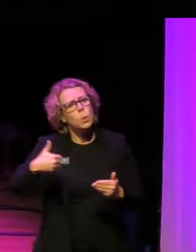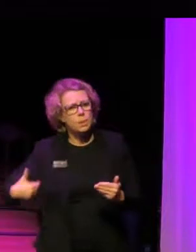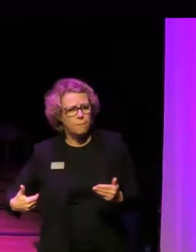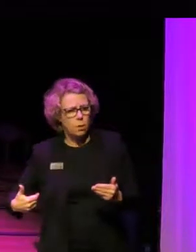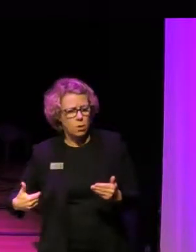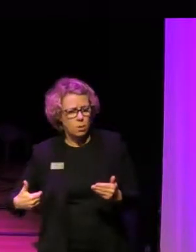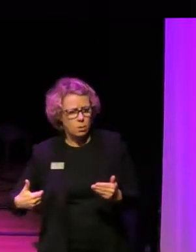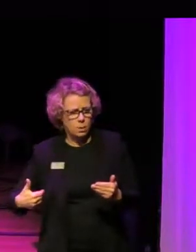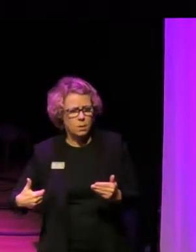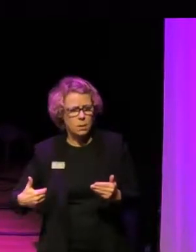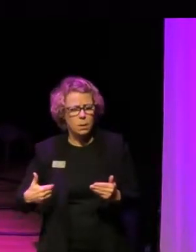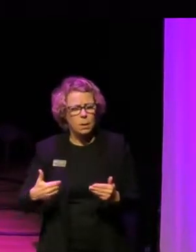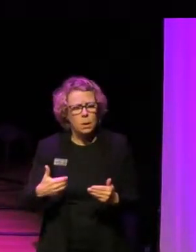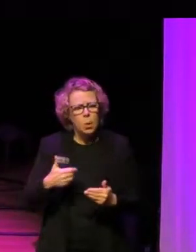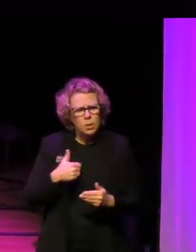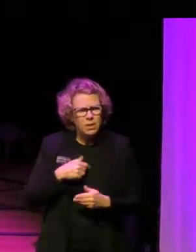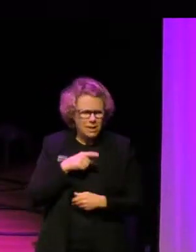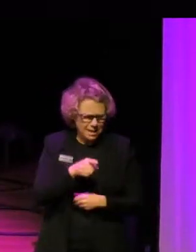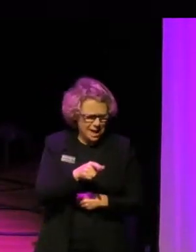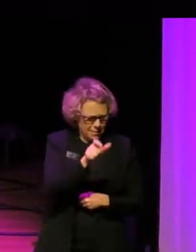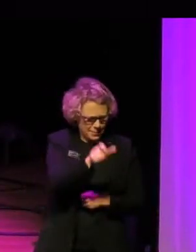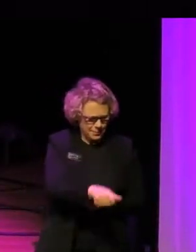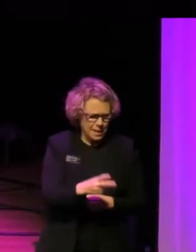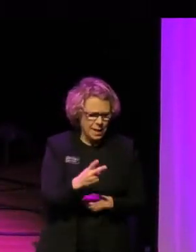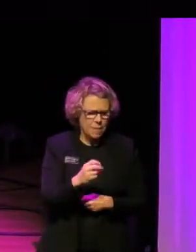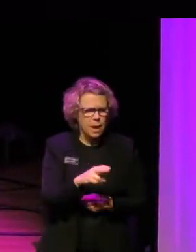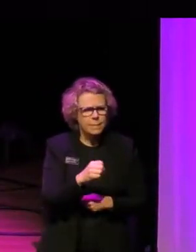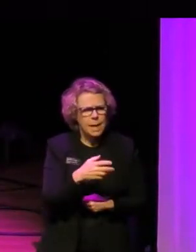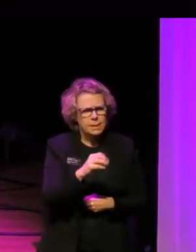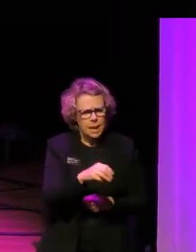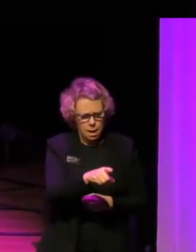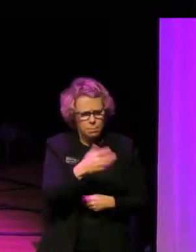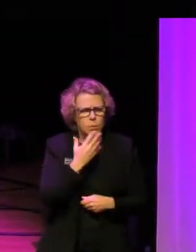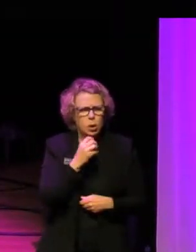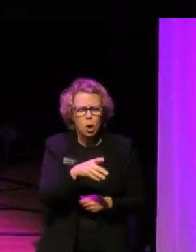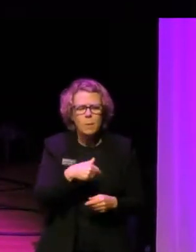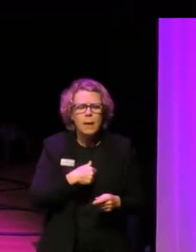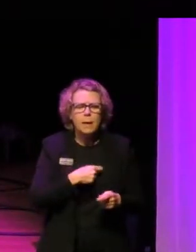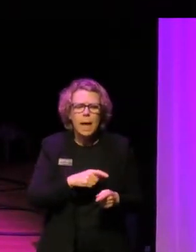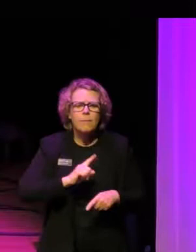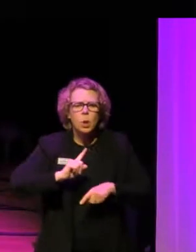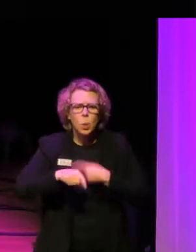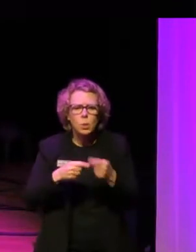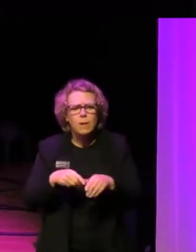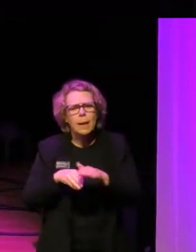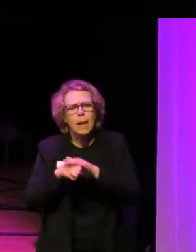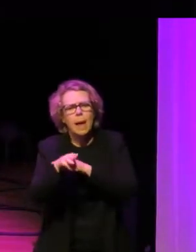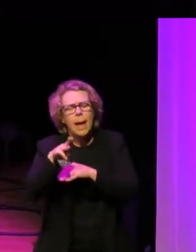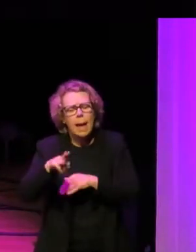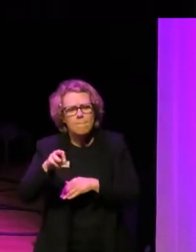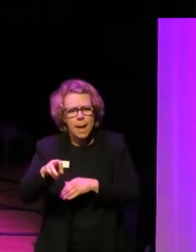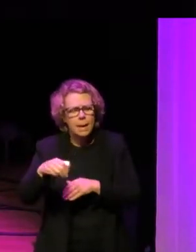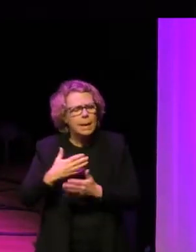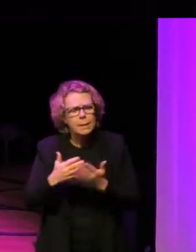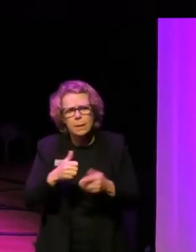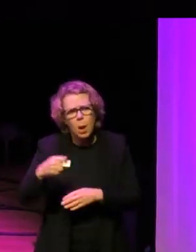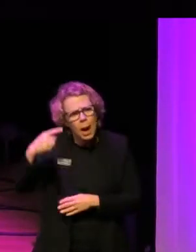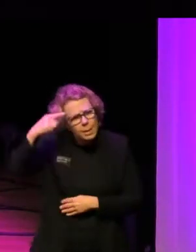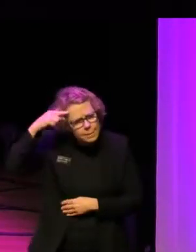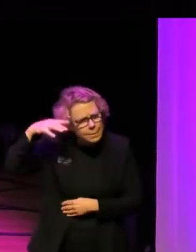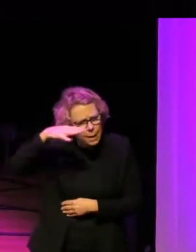Vanessa Redgrave was talking about, is that when we're advancing human rights, it shouldn't just be about the theory,